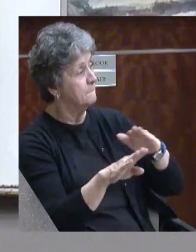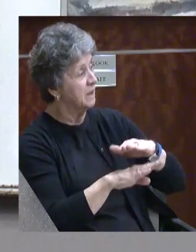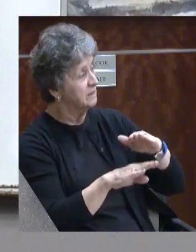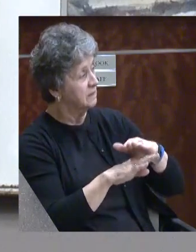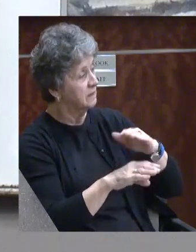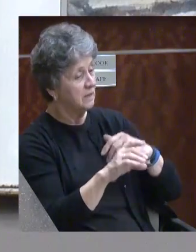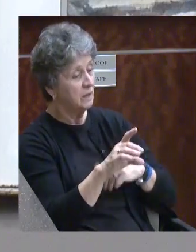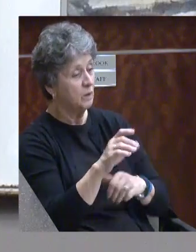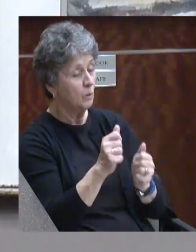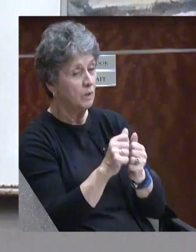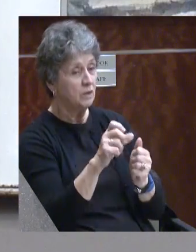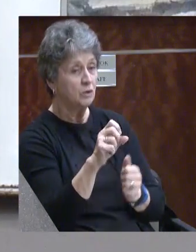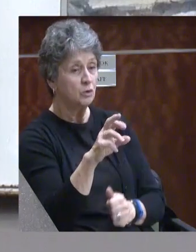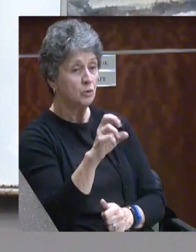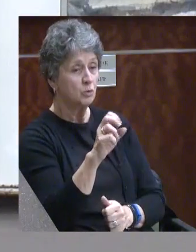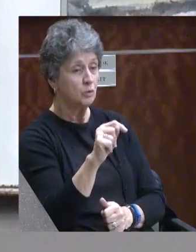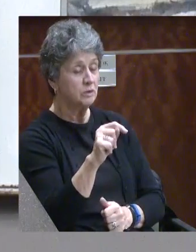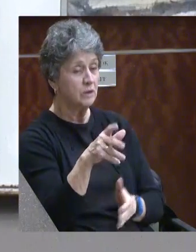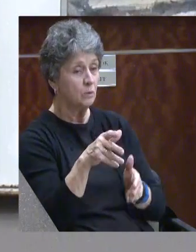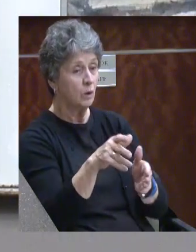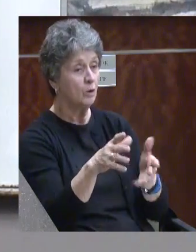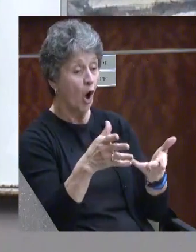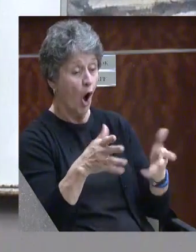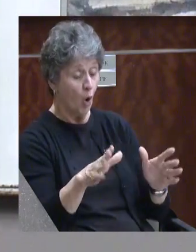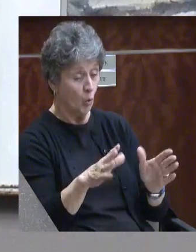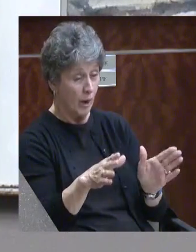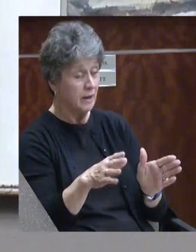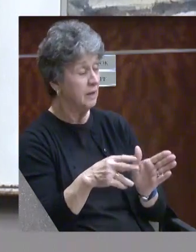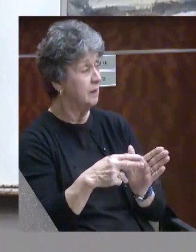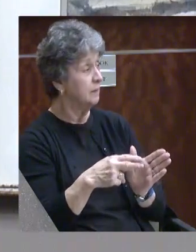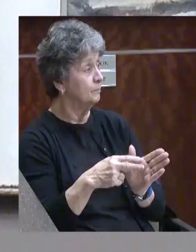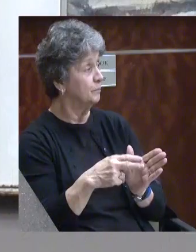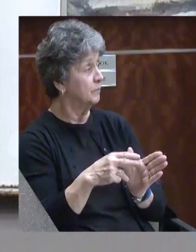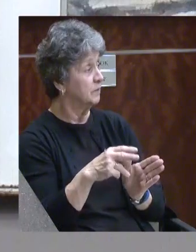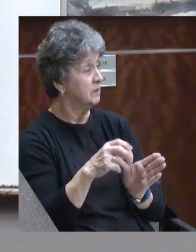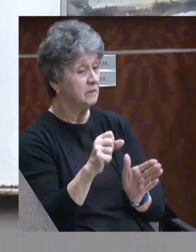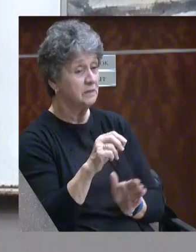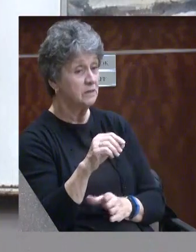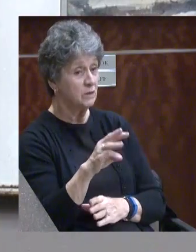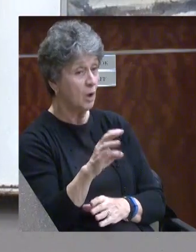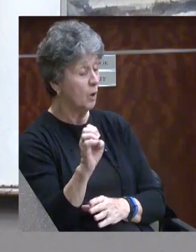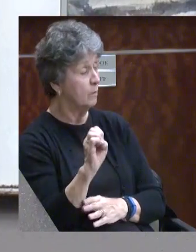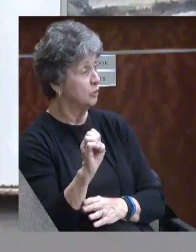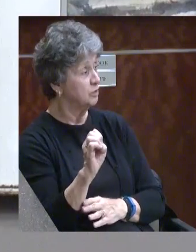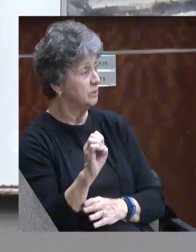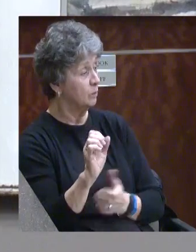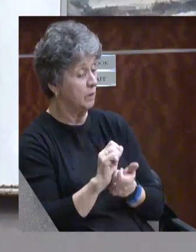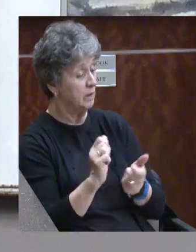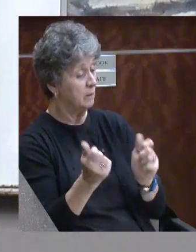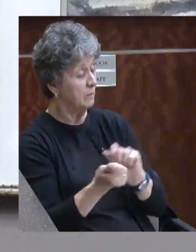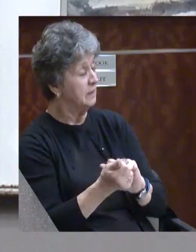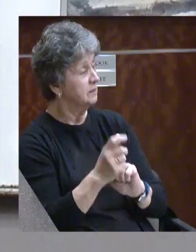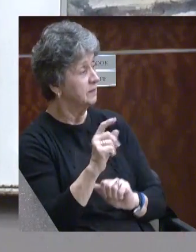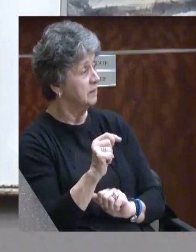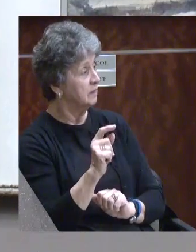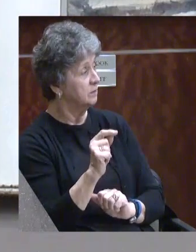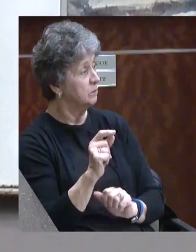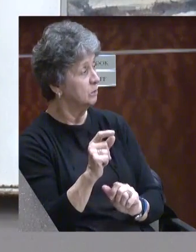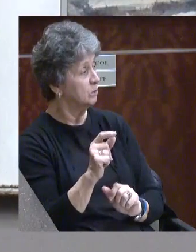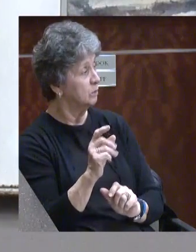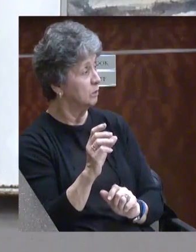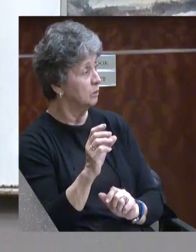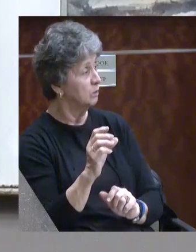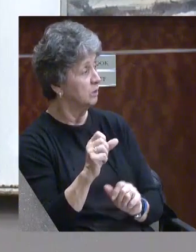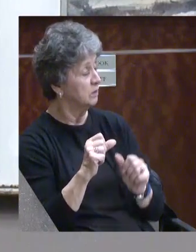Road already a snow emergency route, I amended it just to go to Dorset Road and then continue, you know,